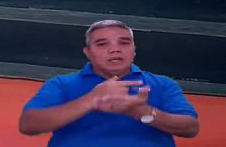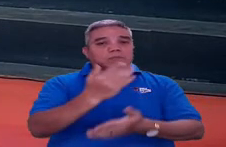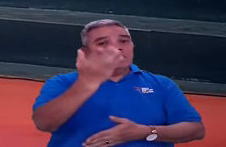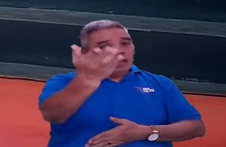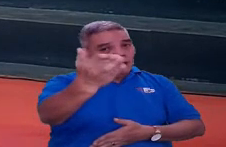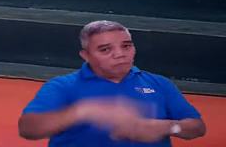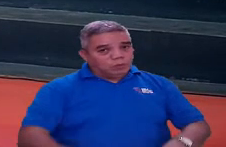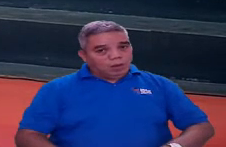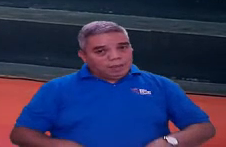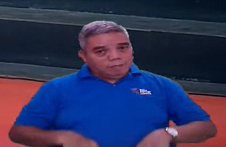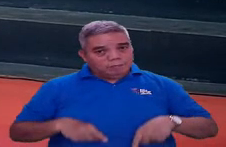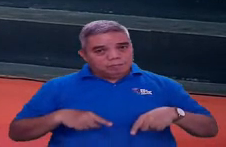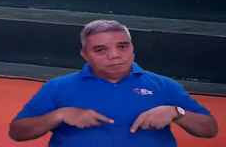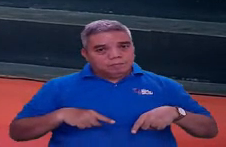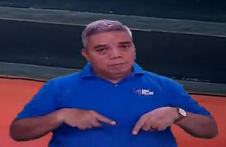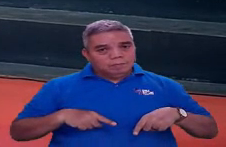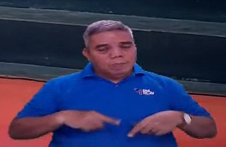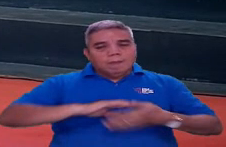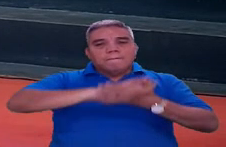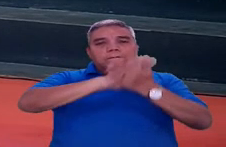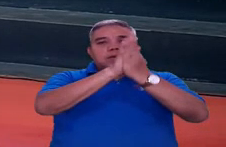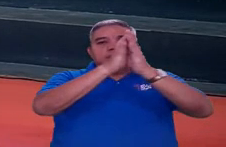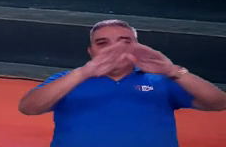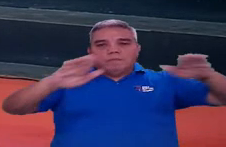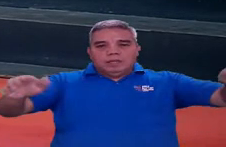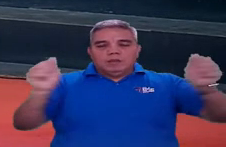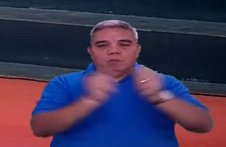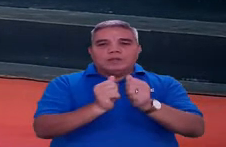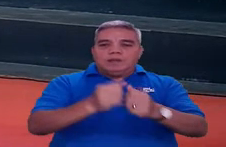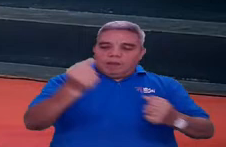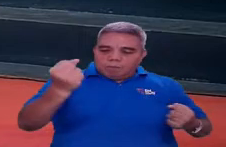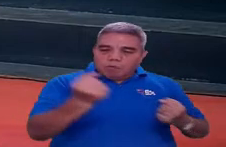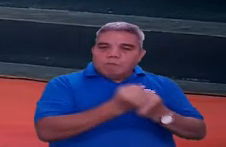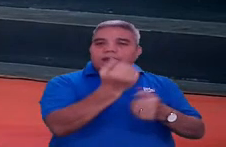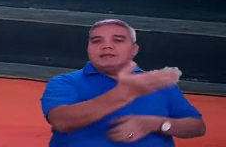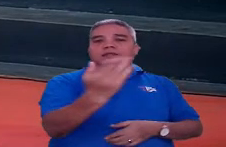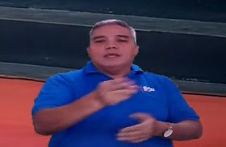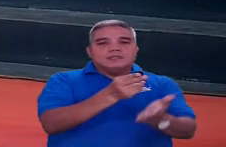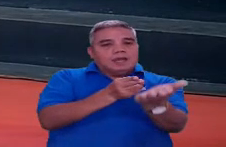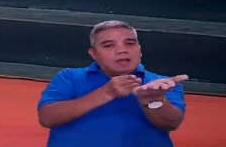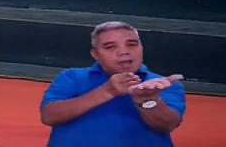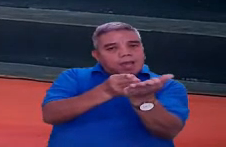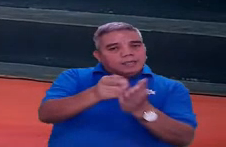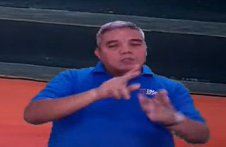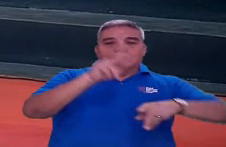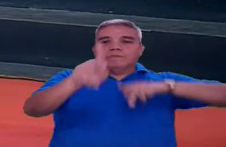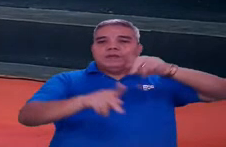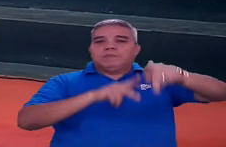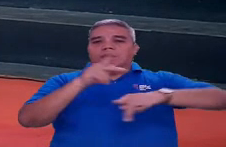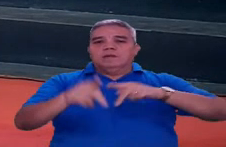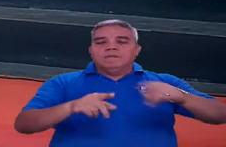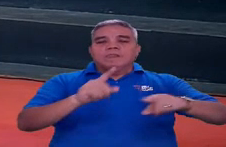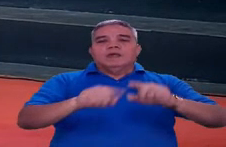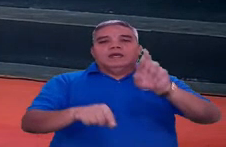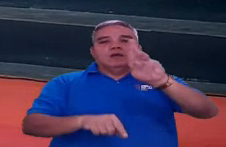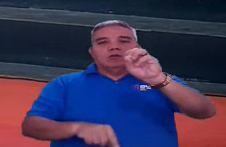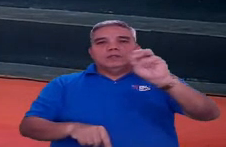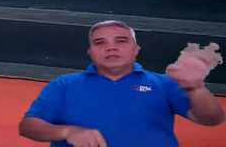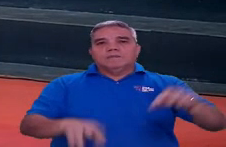our lives. Peaceably live with people, providing things honest before people. The Bible says in